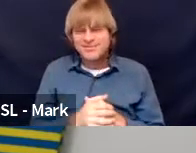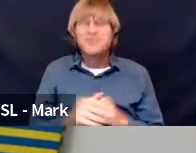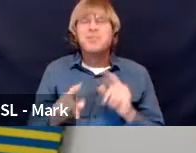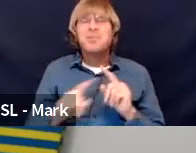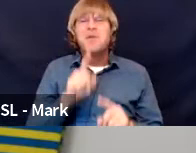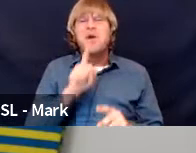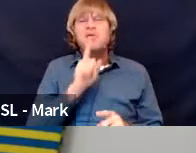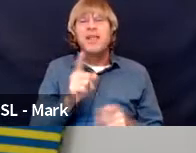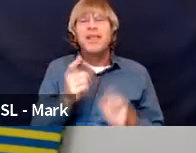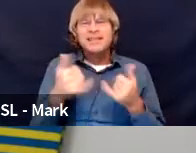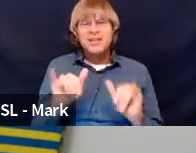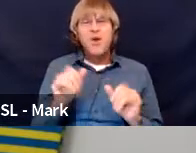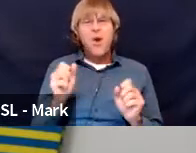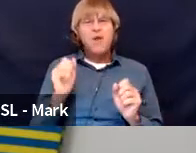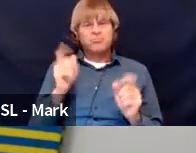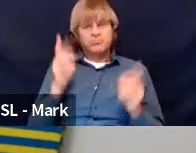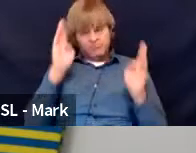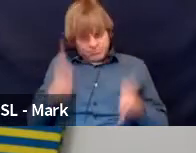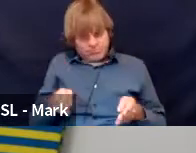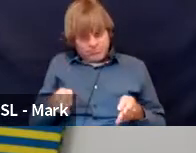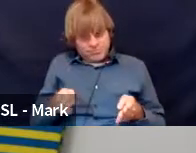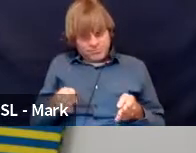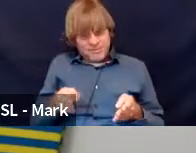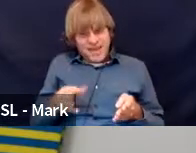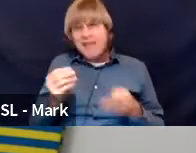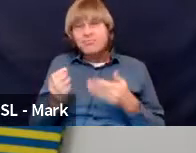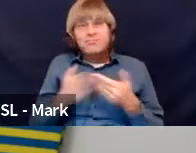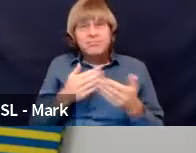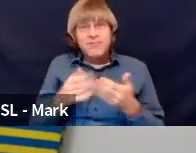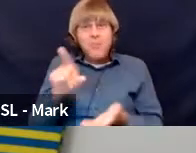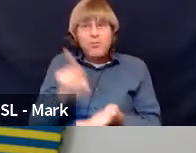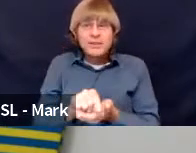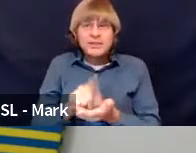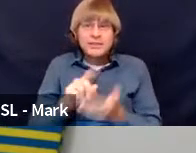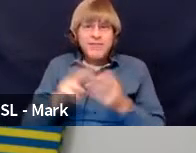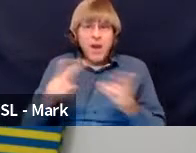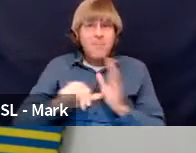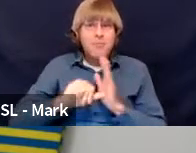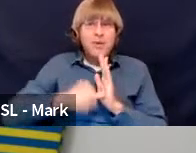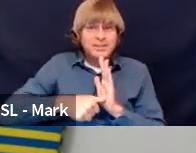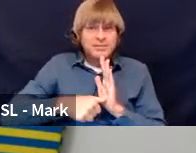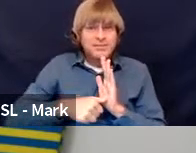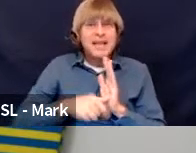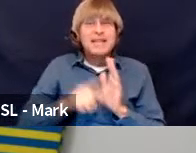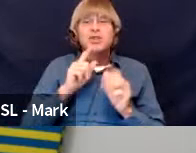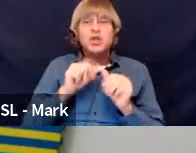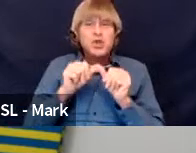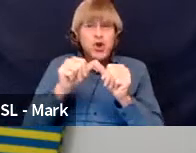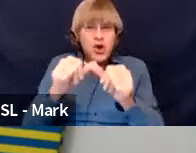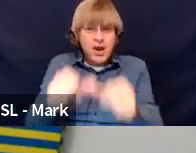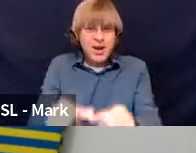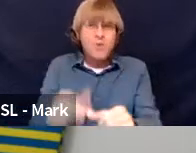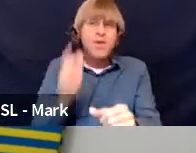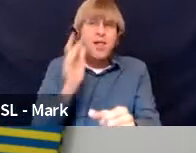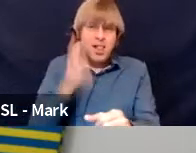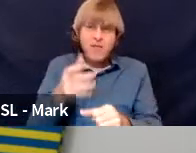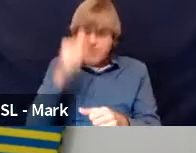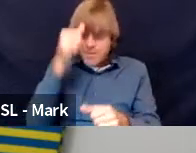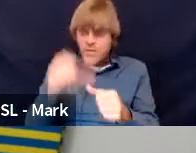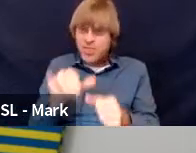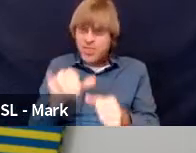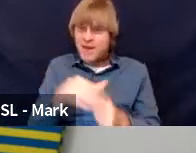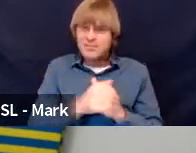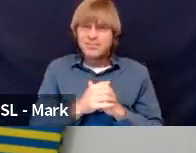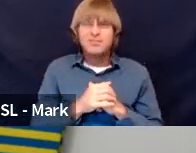does hold our attention. And like it or not, print makes an impression. It's enduring, it will last. Keep that in mind